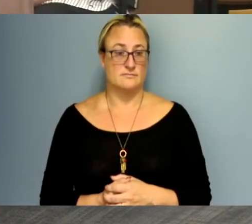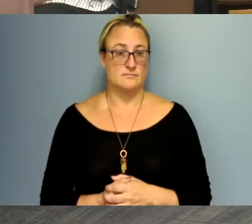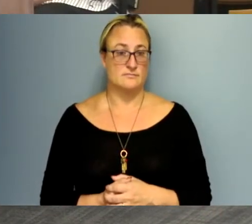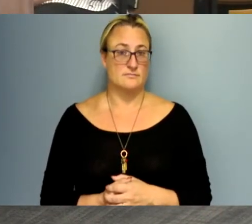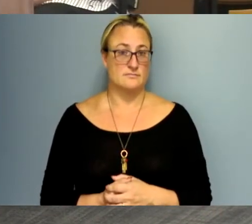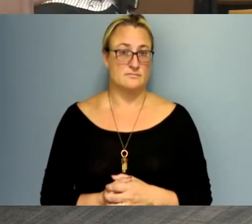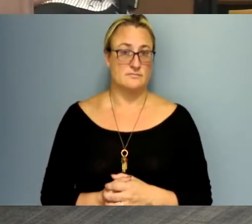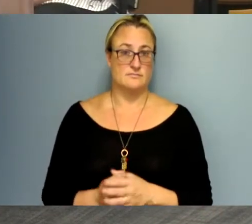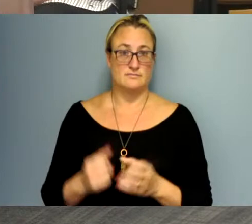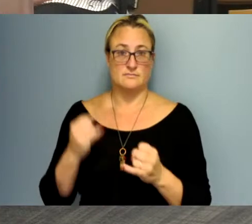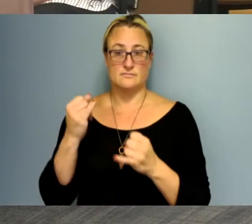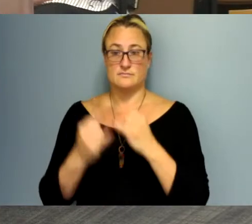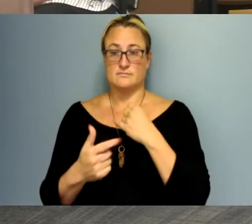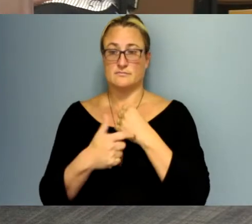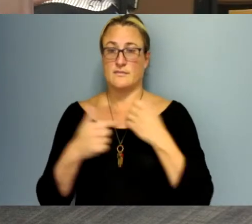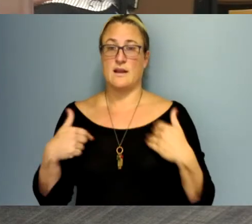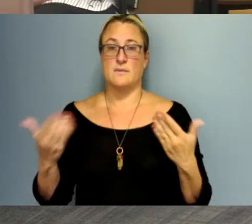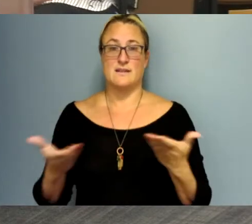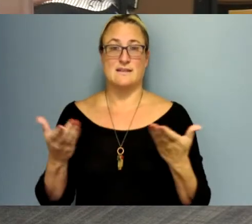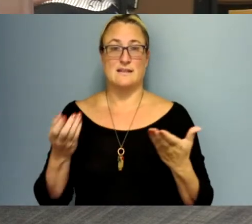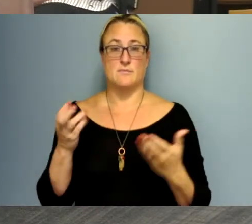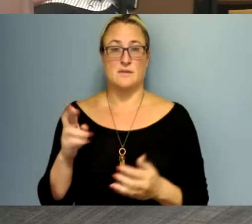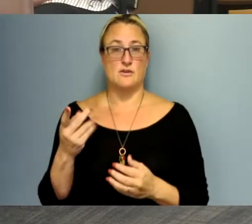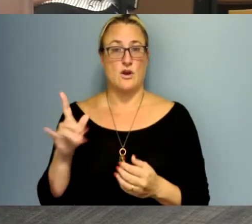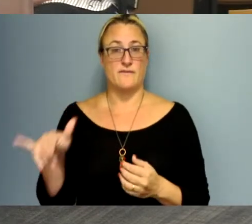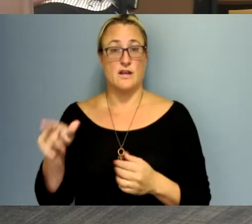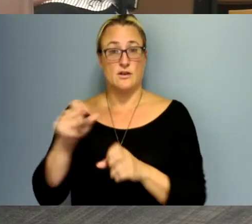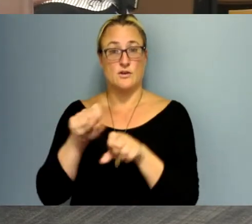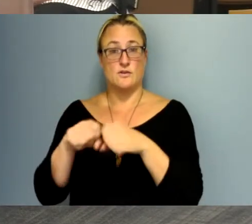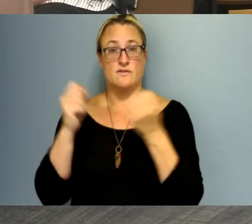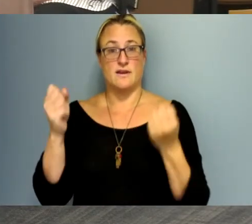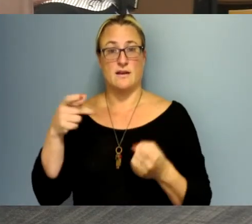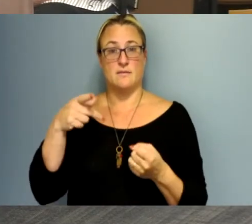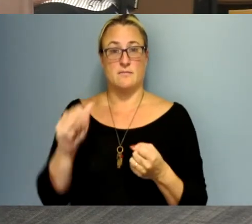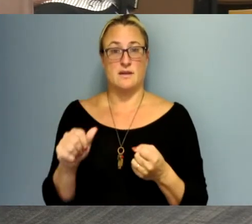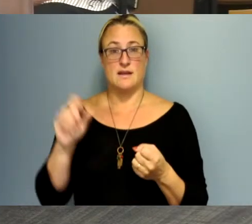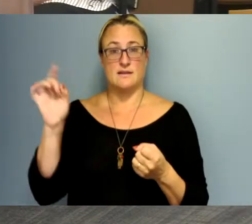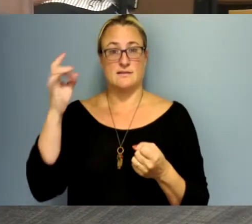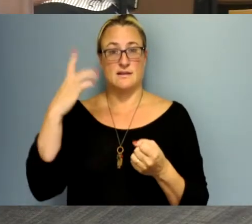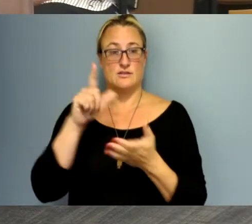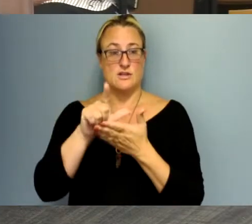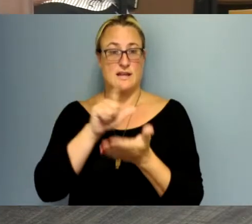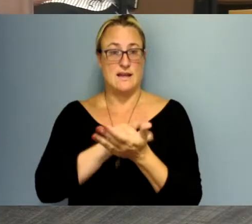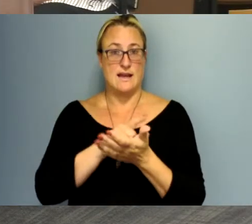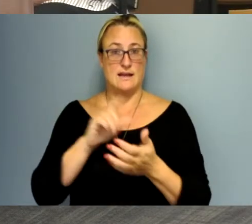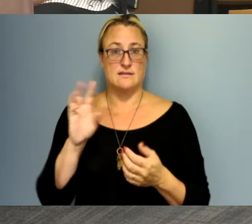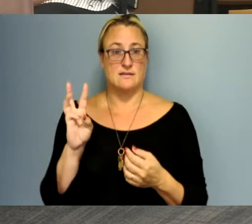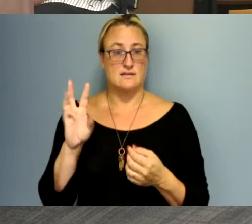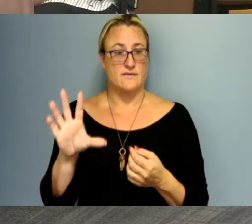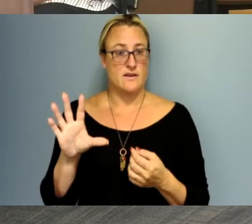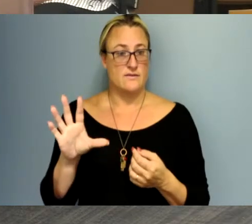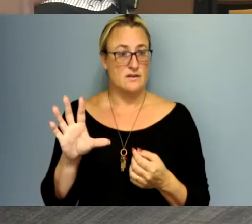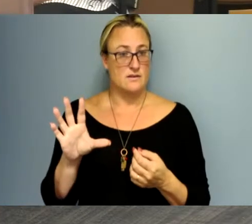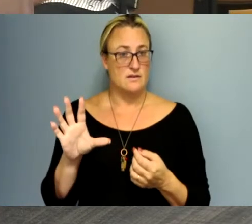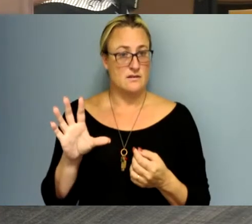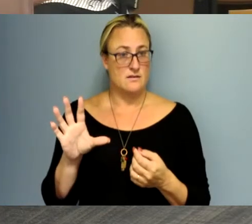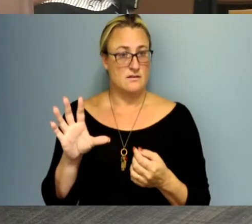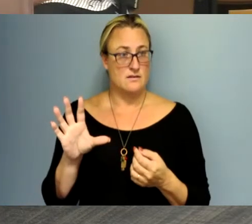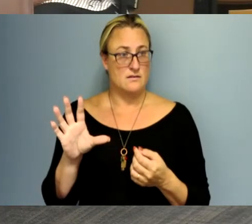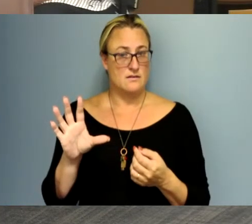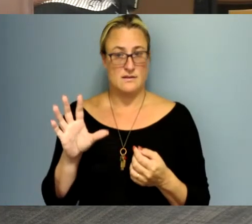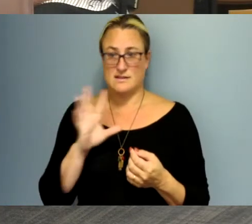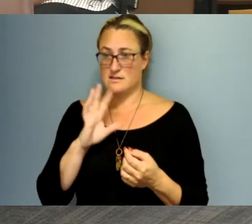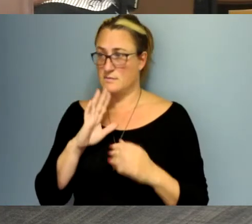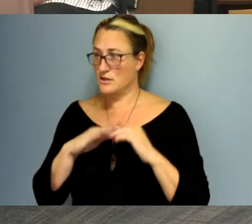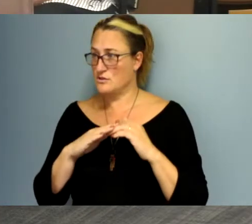The last time I spoke, Mr. Harvey, you violated PA Sunshine Act 65. Is the speaker on?